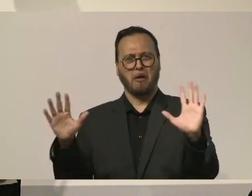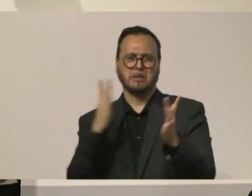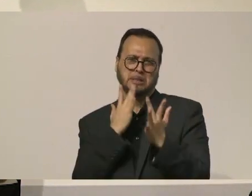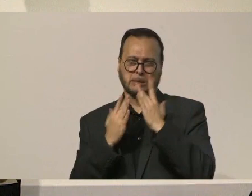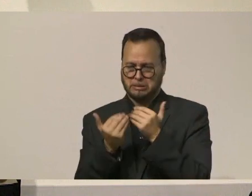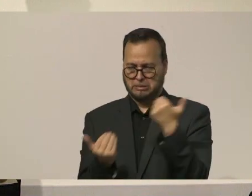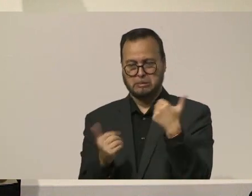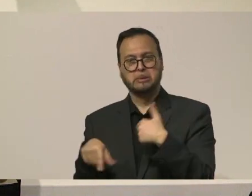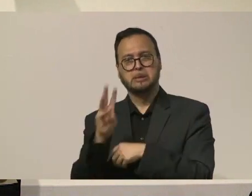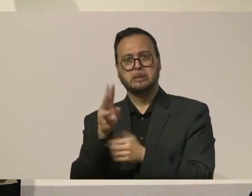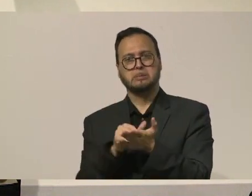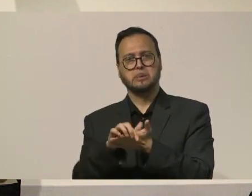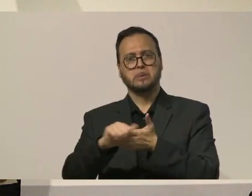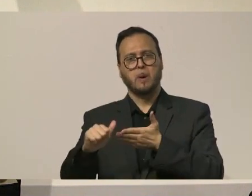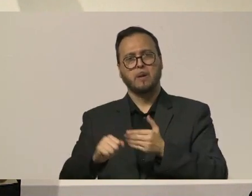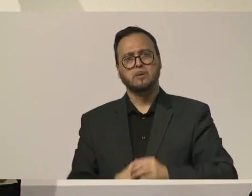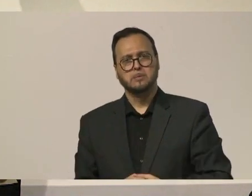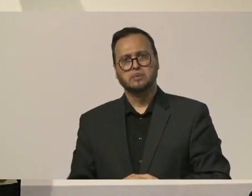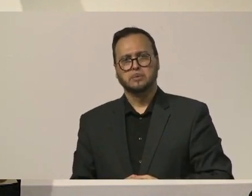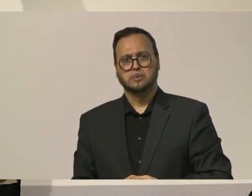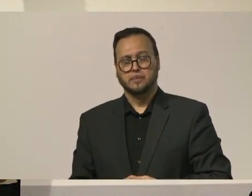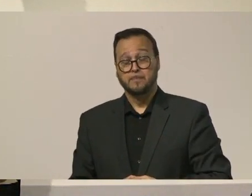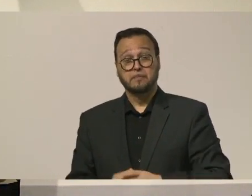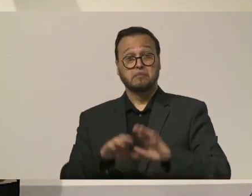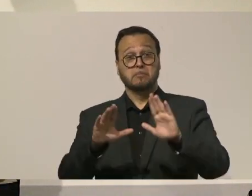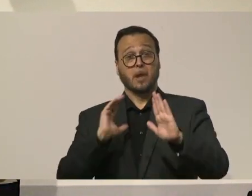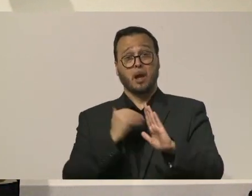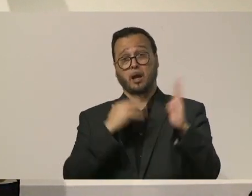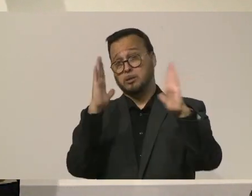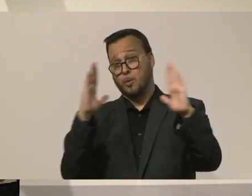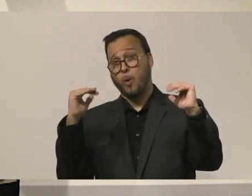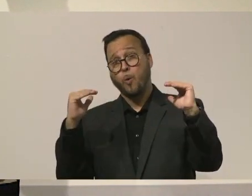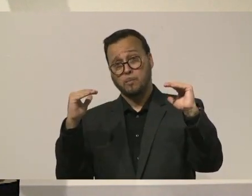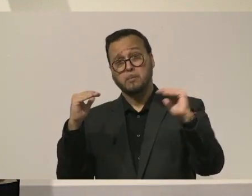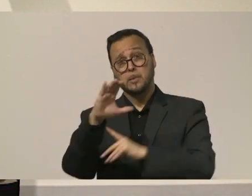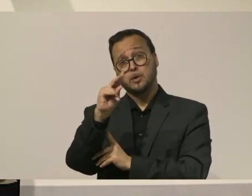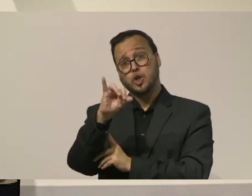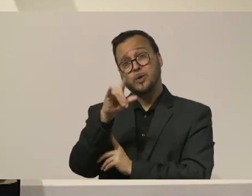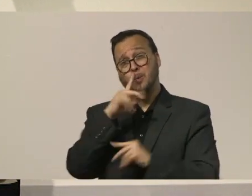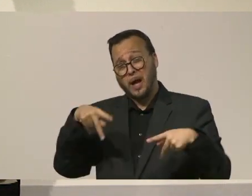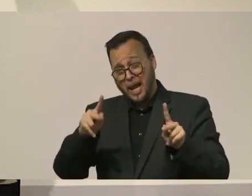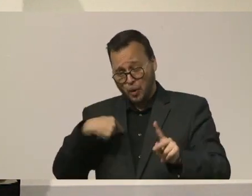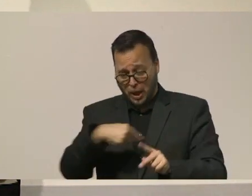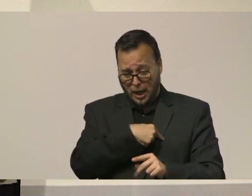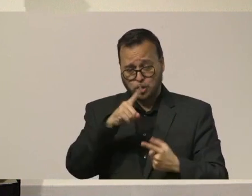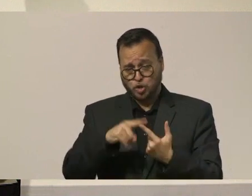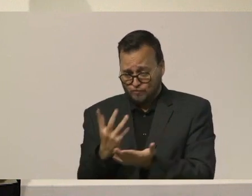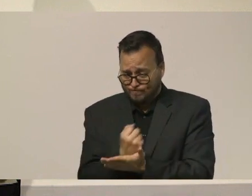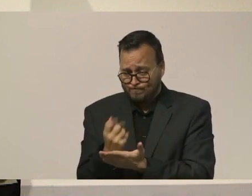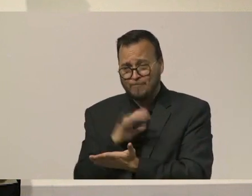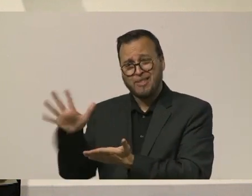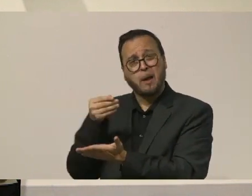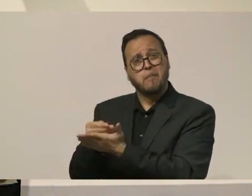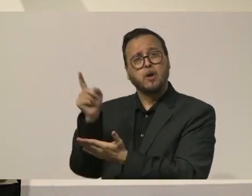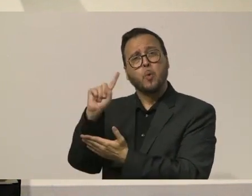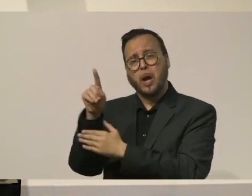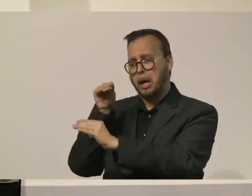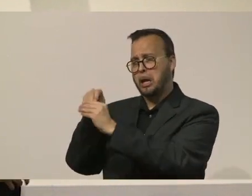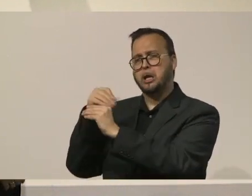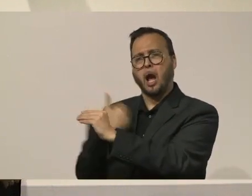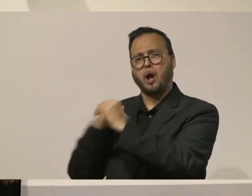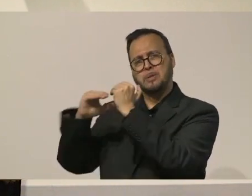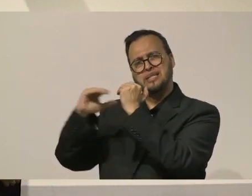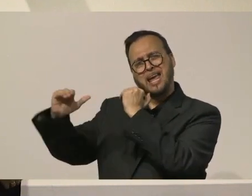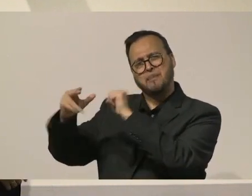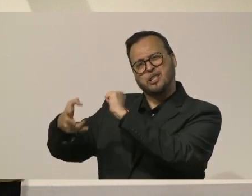of $6 million. Now, it is our hope that CUNY will allow us to access funds held in the